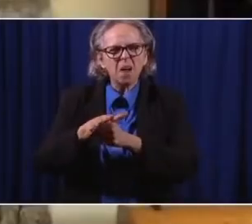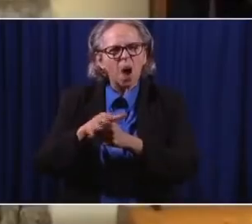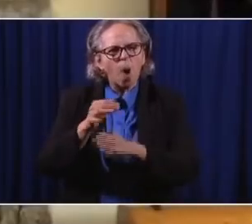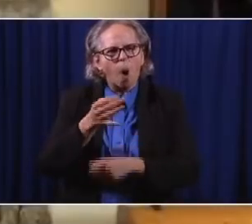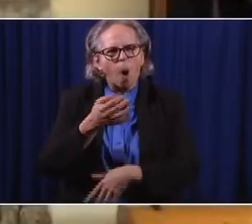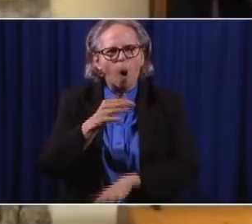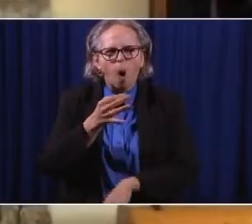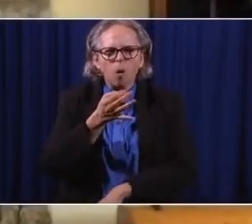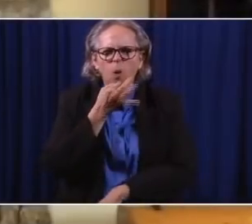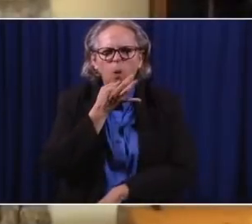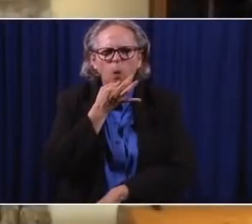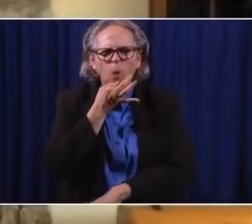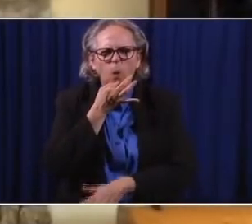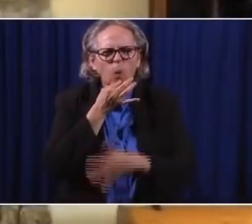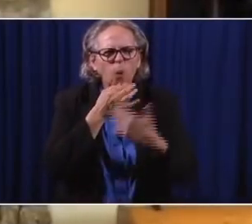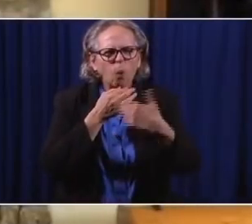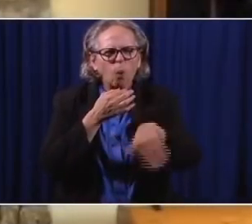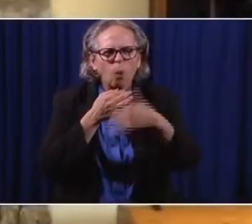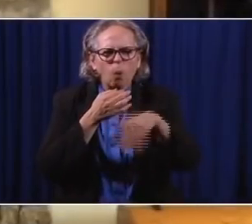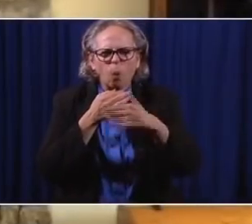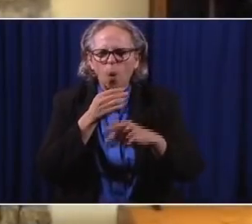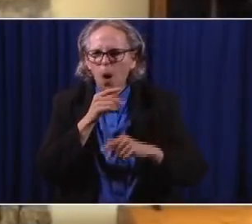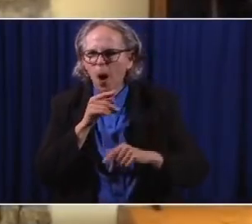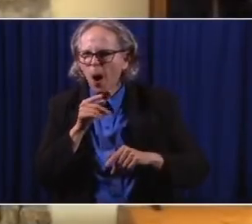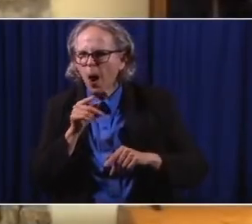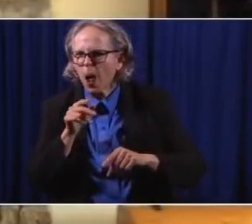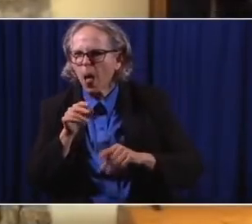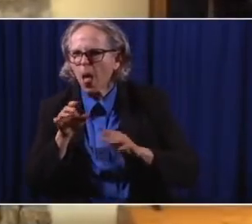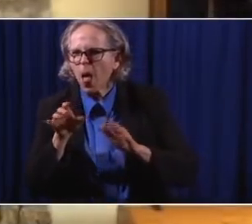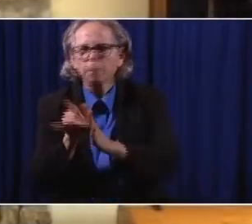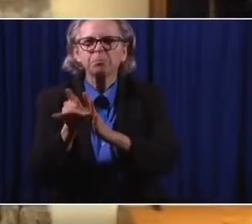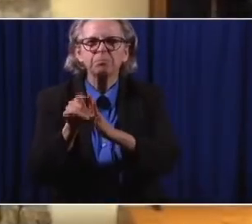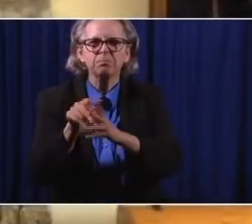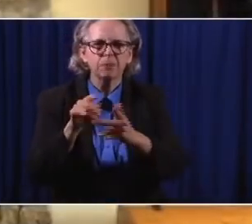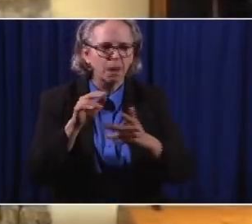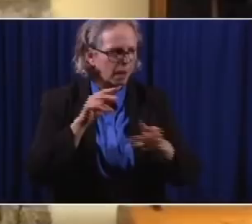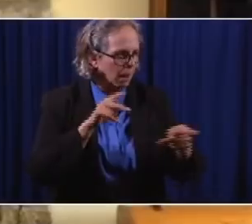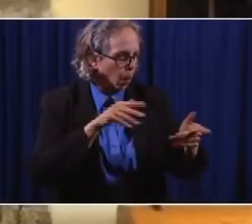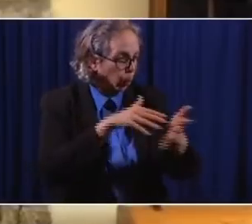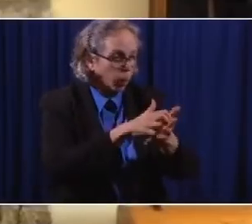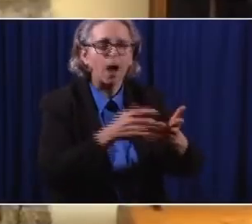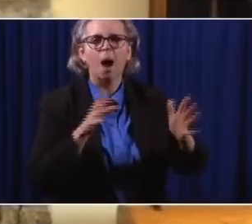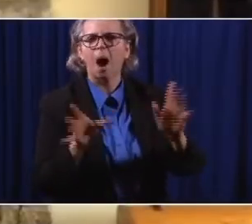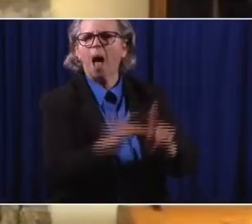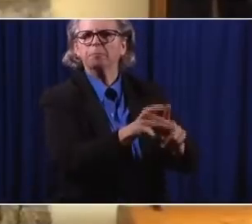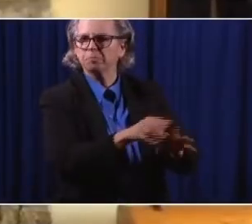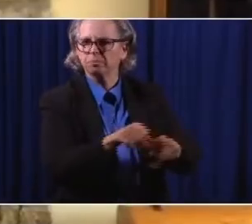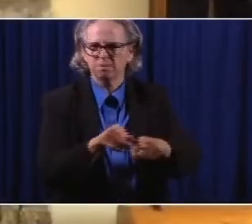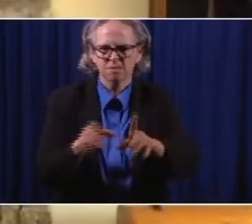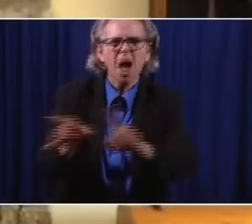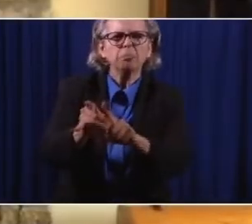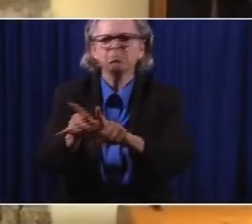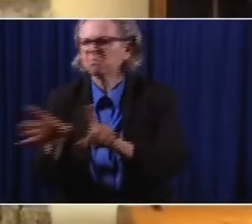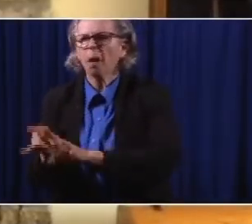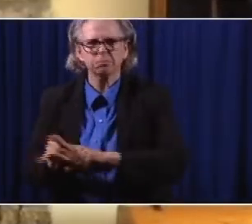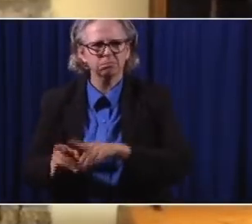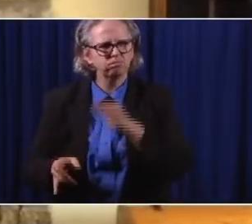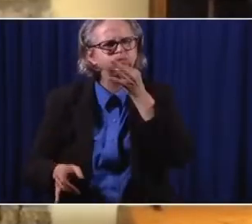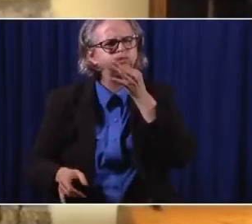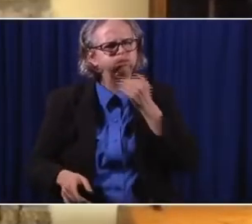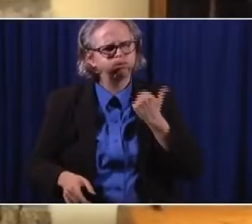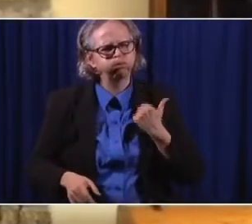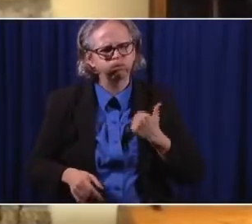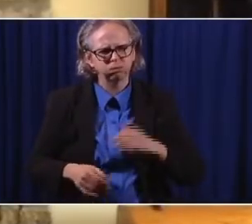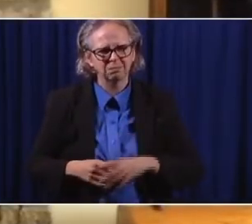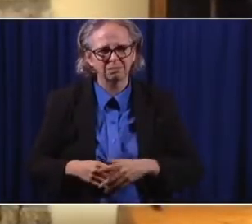can come up on you pretty quick. And people can have it and they don't know they have it. So the next person you run into might have it. So